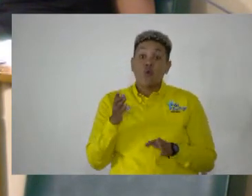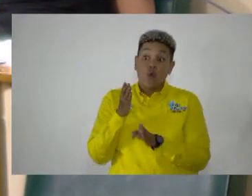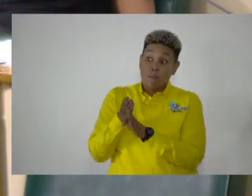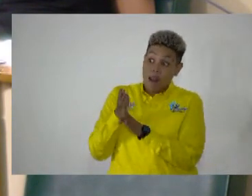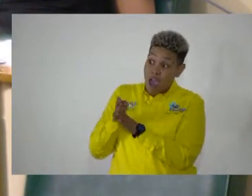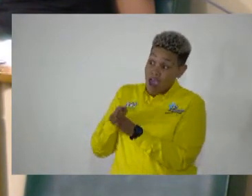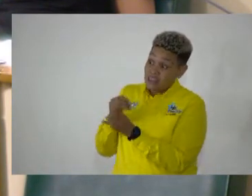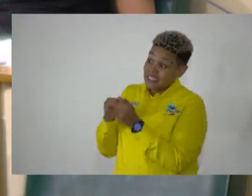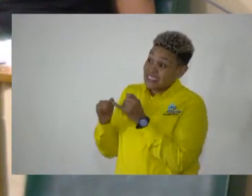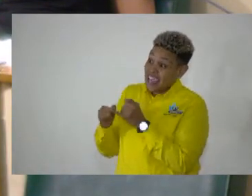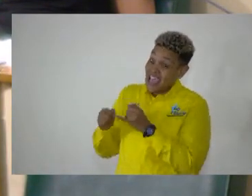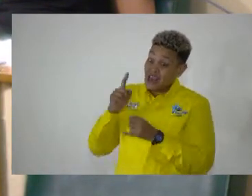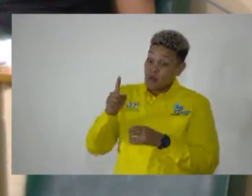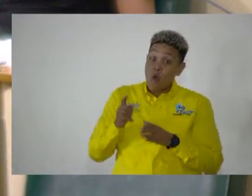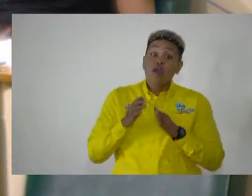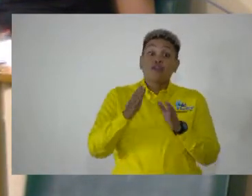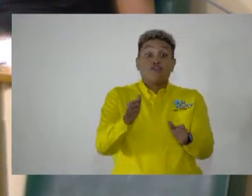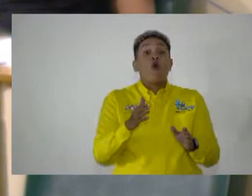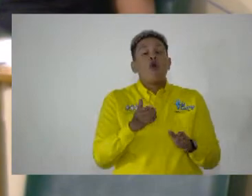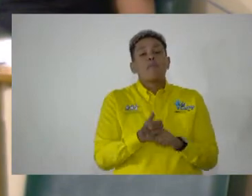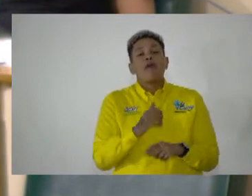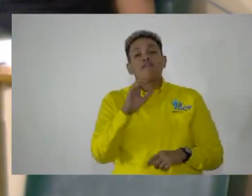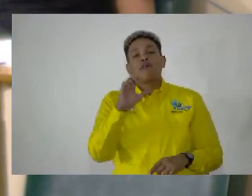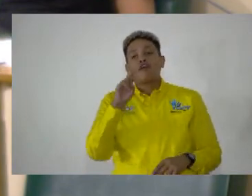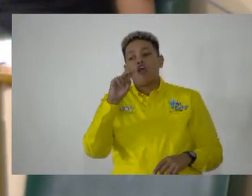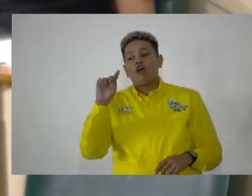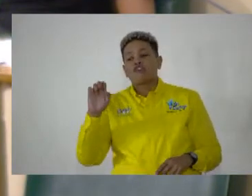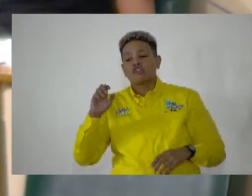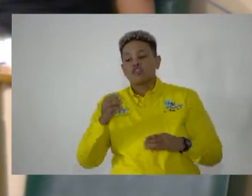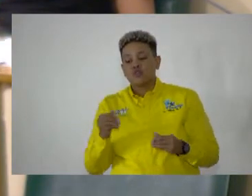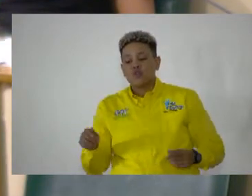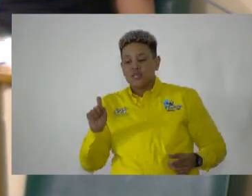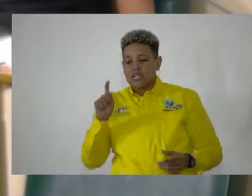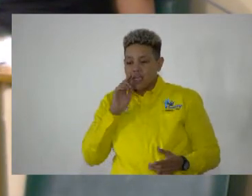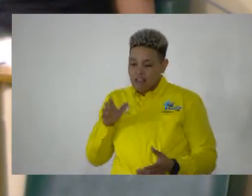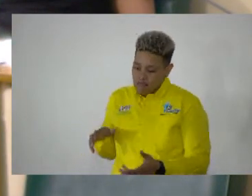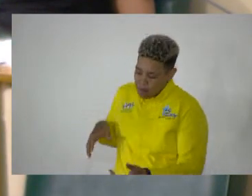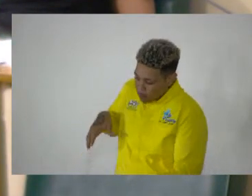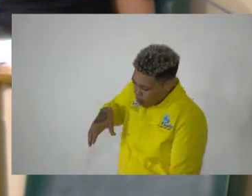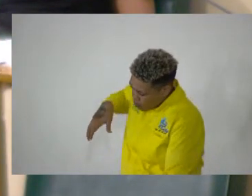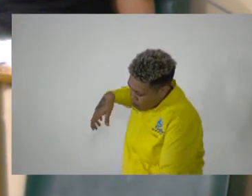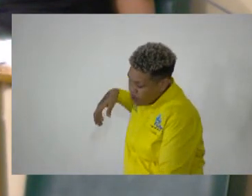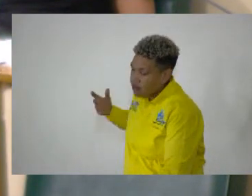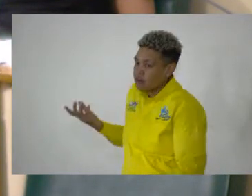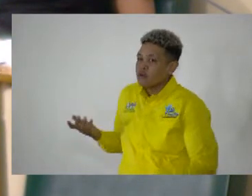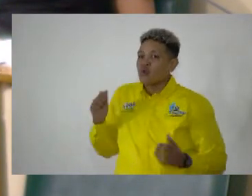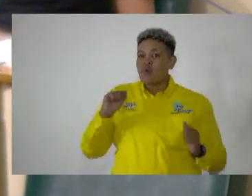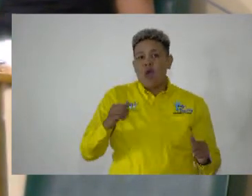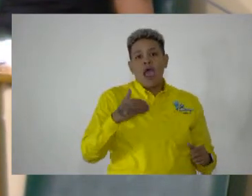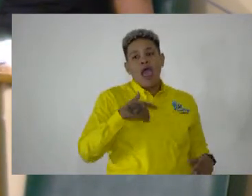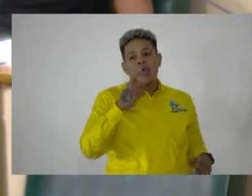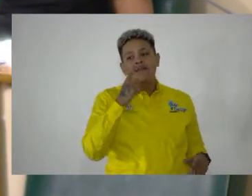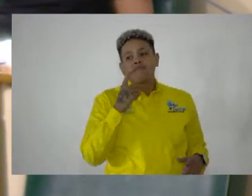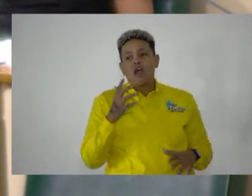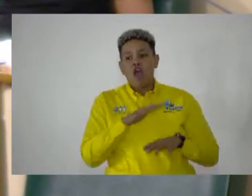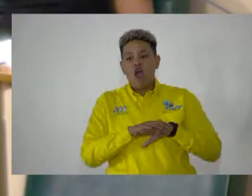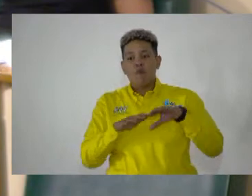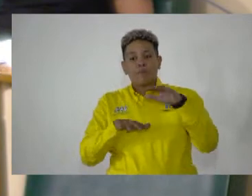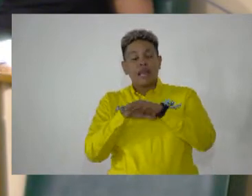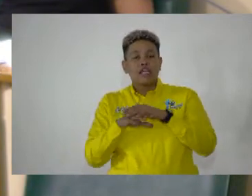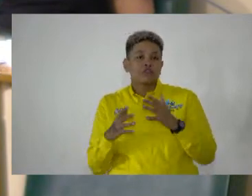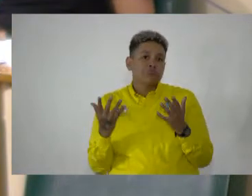steel is one form of a concrete solution, but you could have a pour in place. You could have a combination